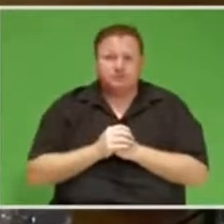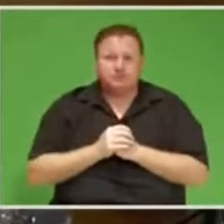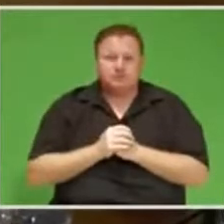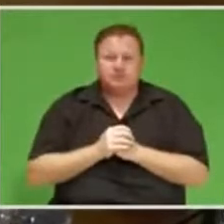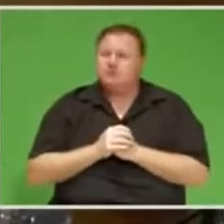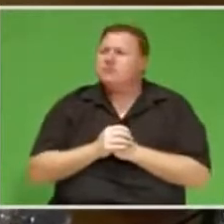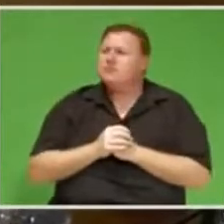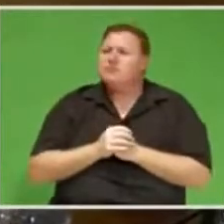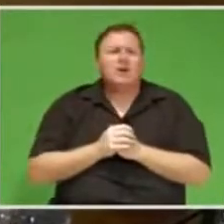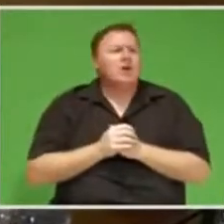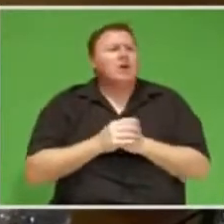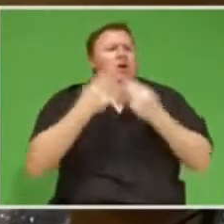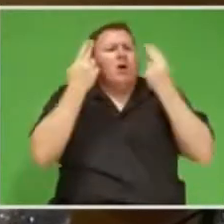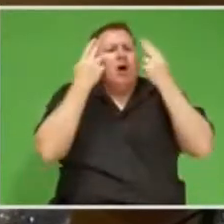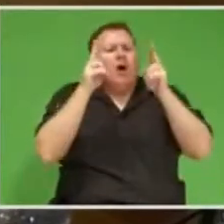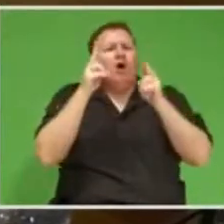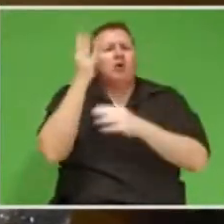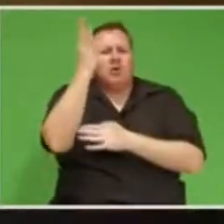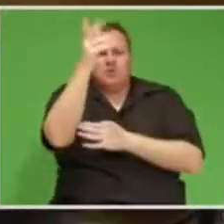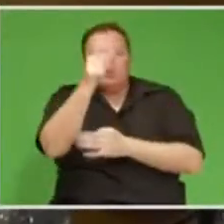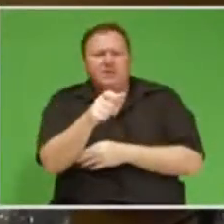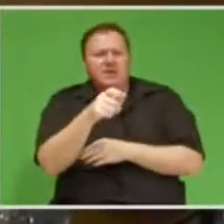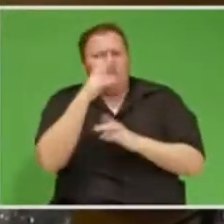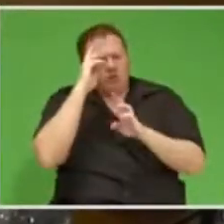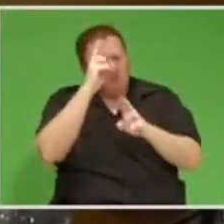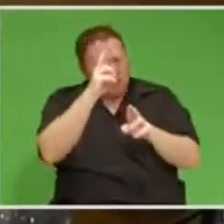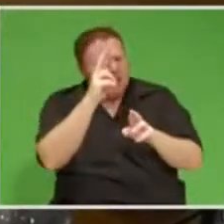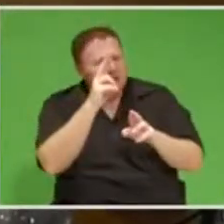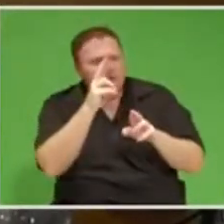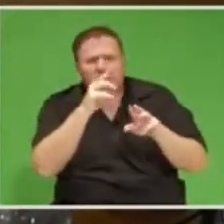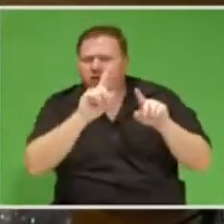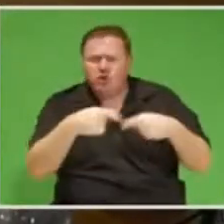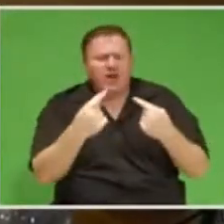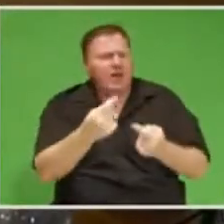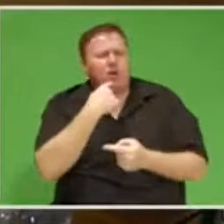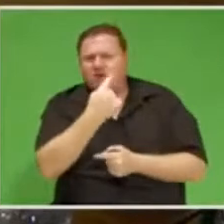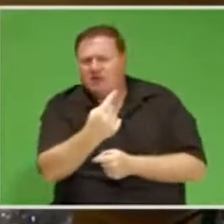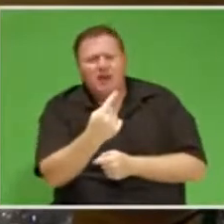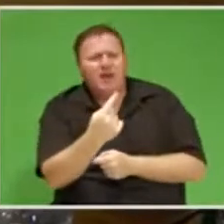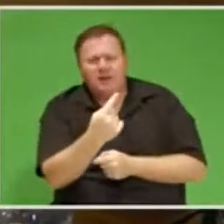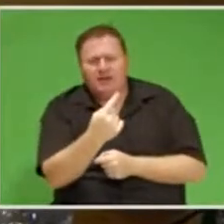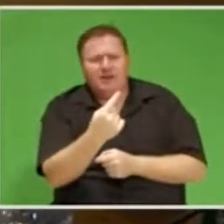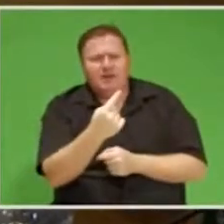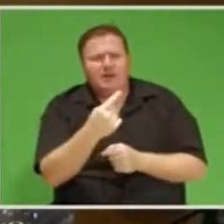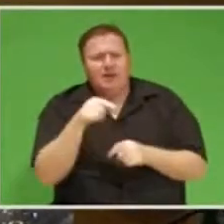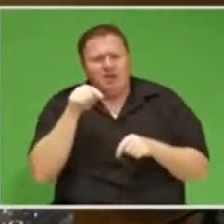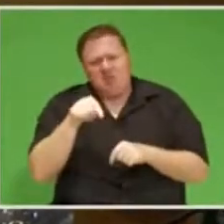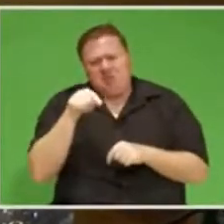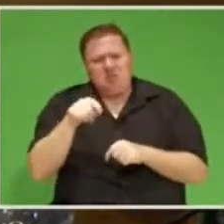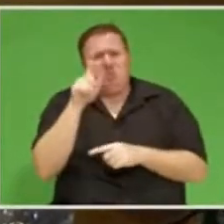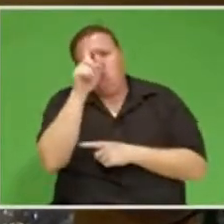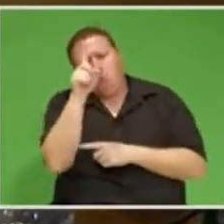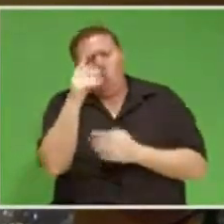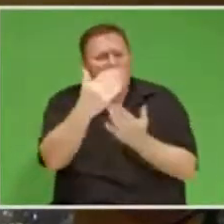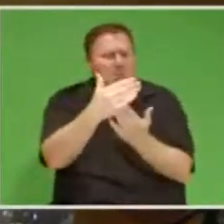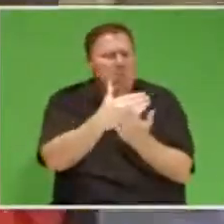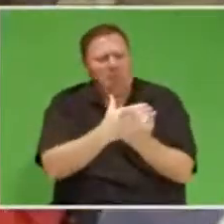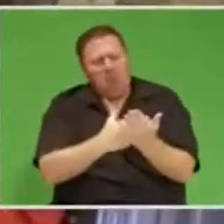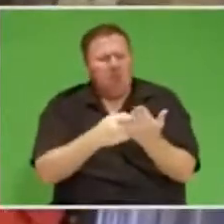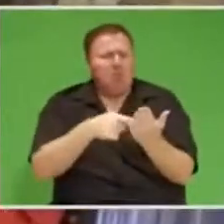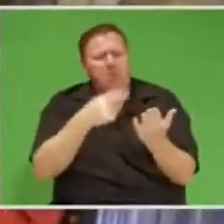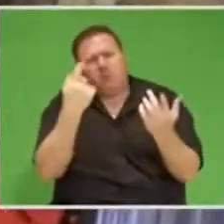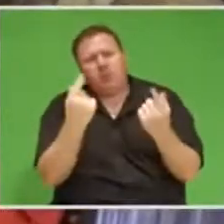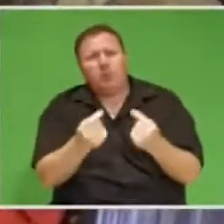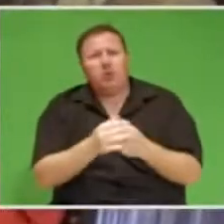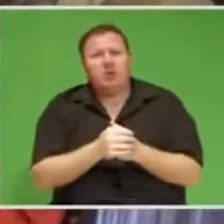Honorable Speaker, you cannot say that this event is called only to perform one item only.